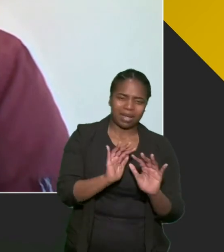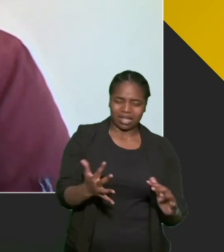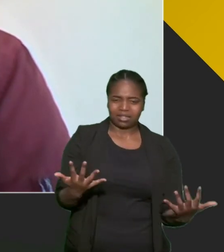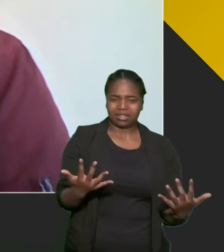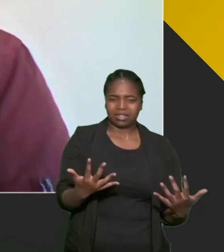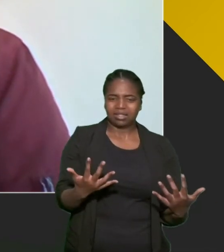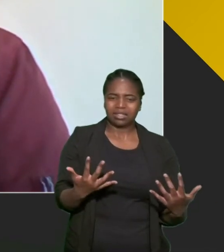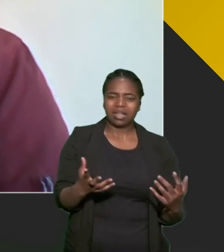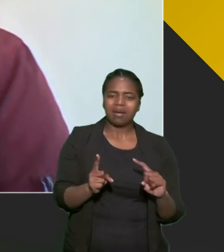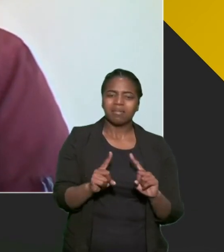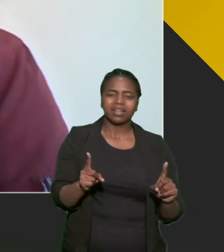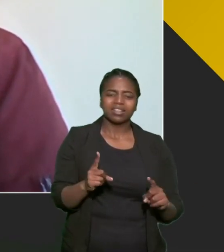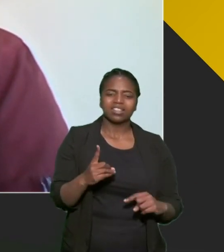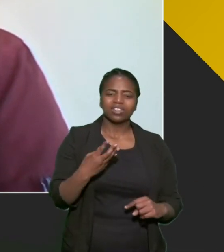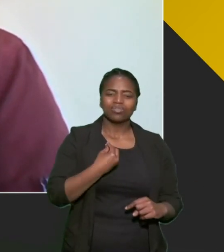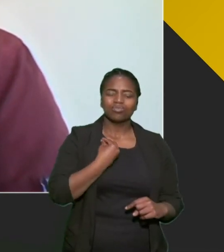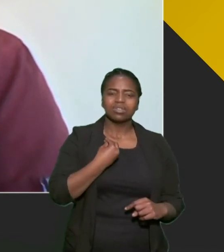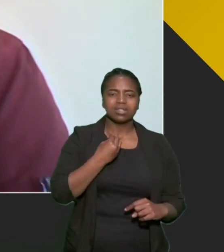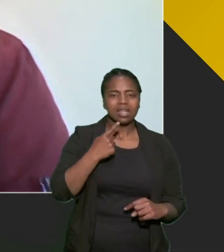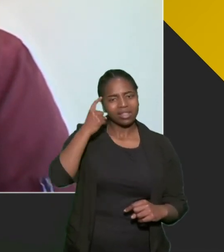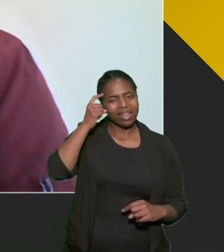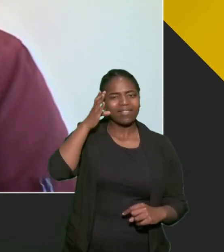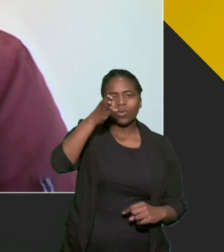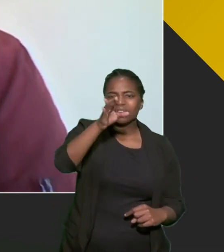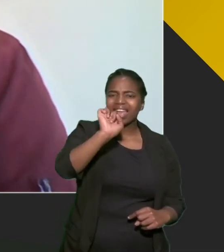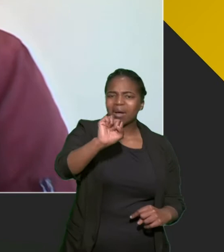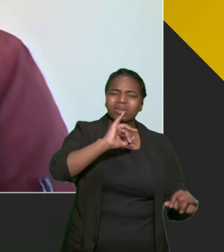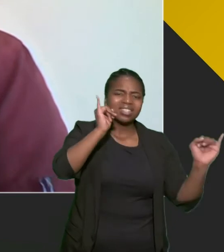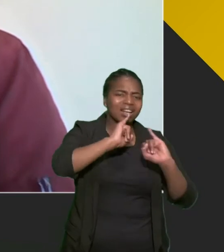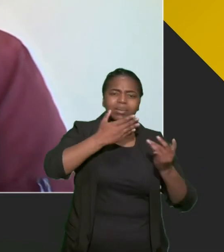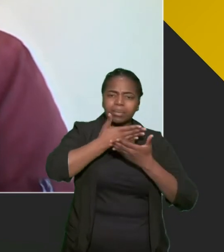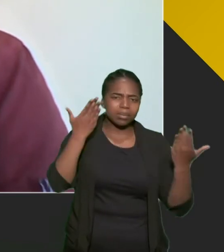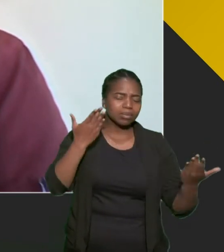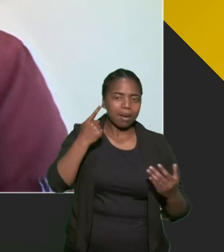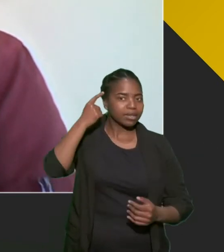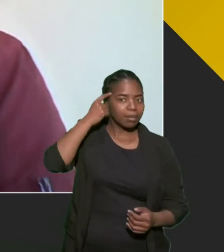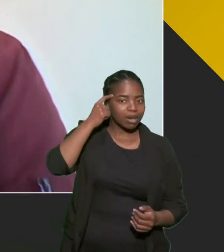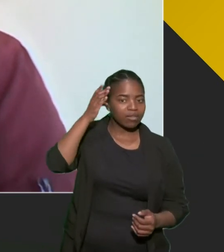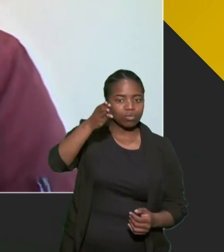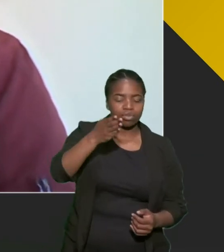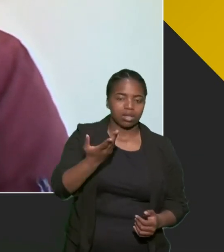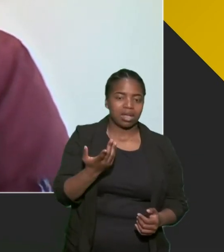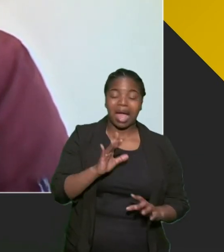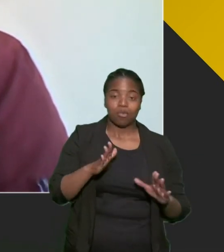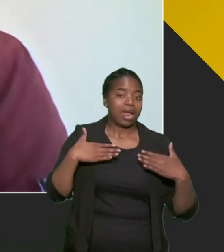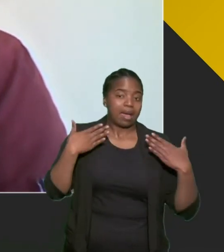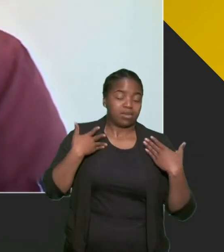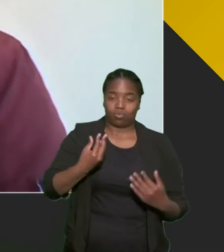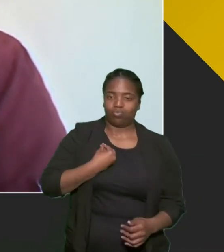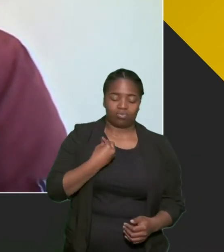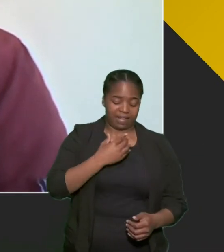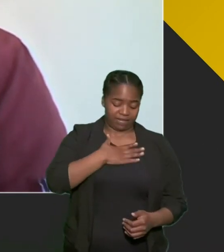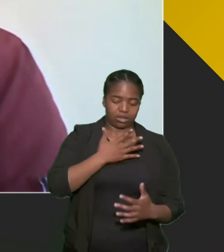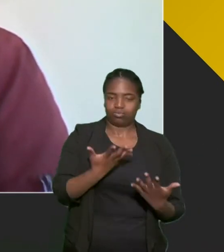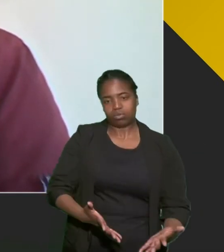not taking their destiny. They are not thriving in the country. So I'm generally not happy. That's how I